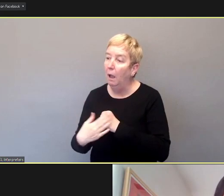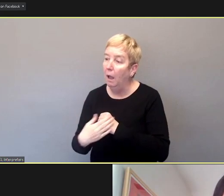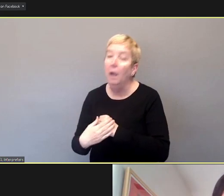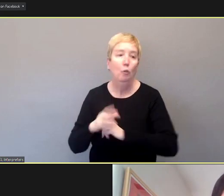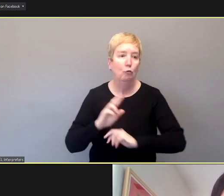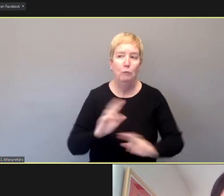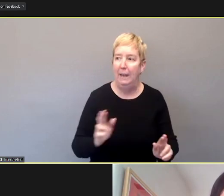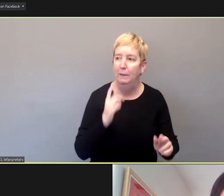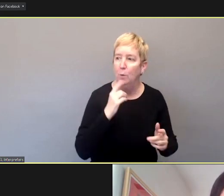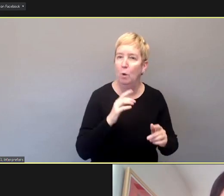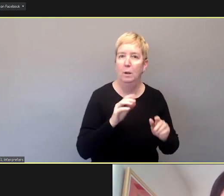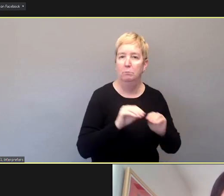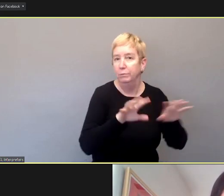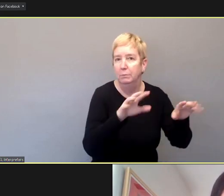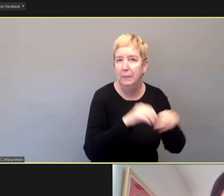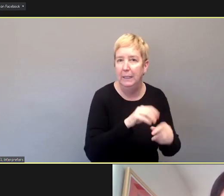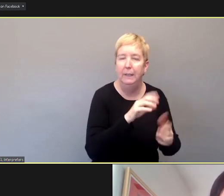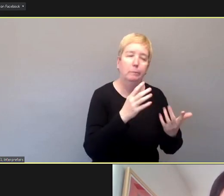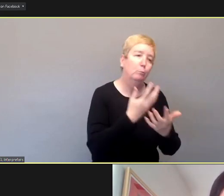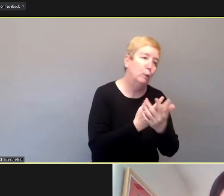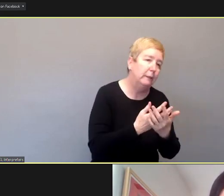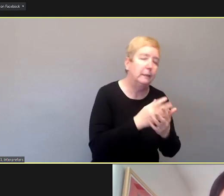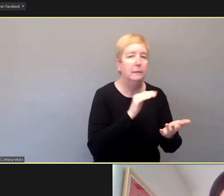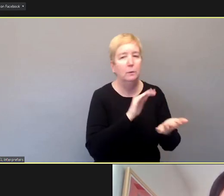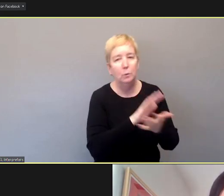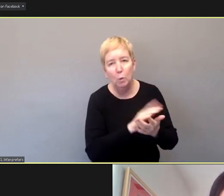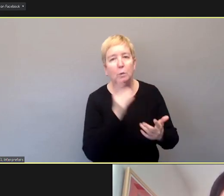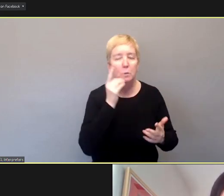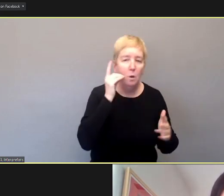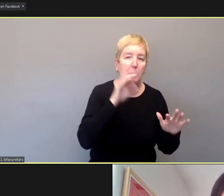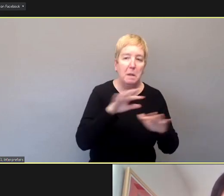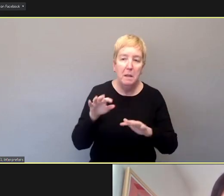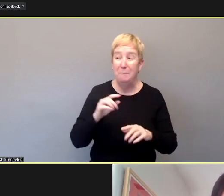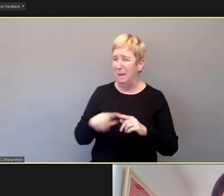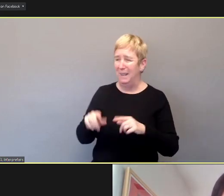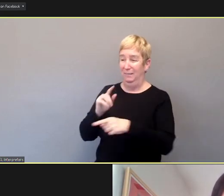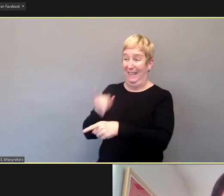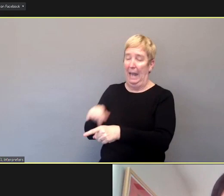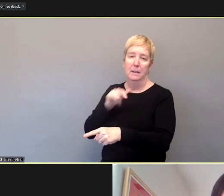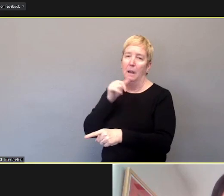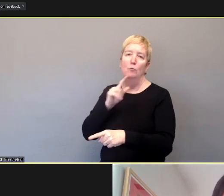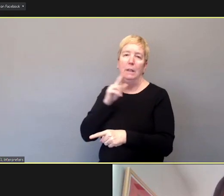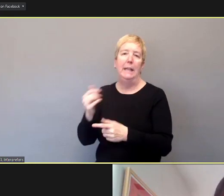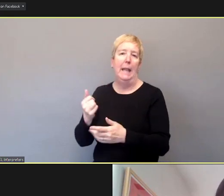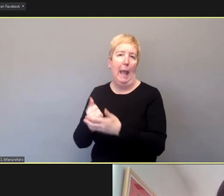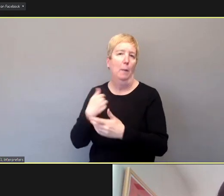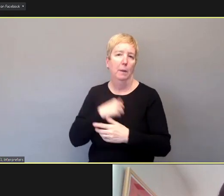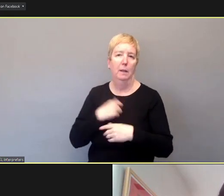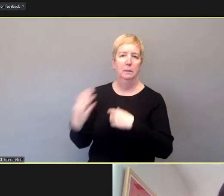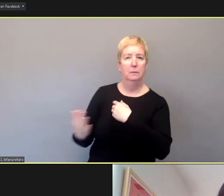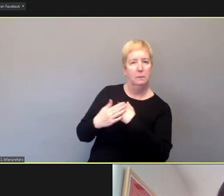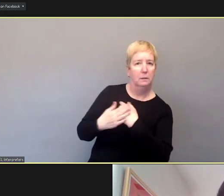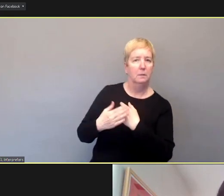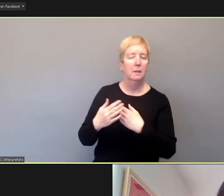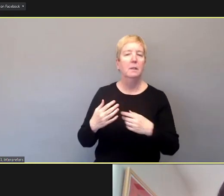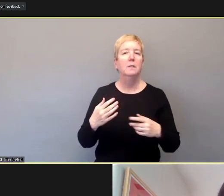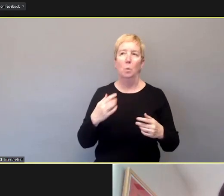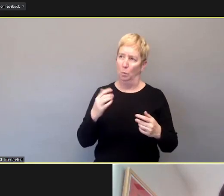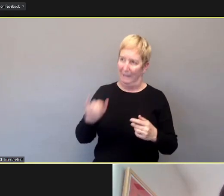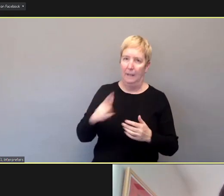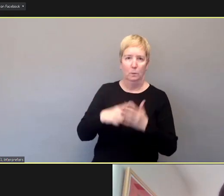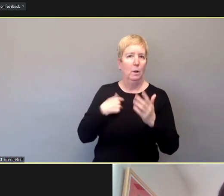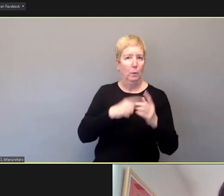it on hold. And 2, I think we concluded that at least at that point in time, we were more interested in early warning